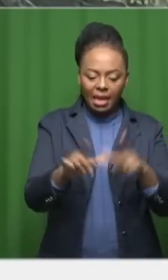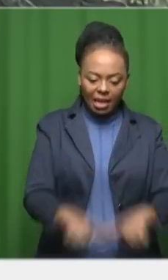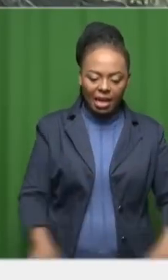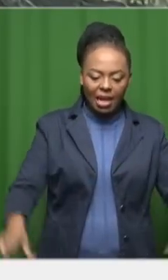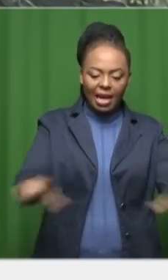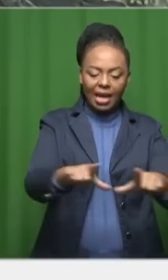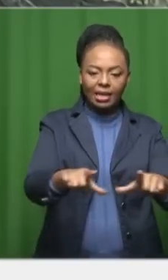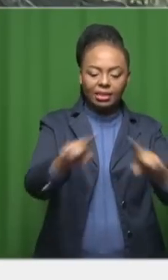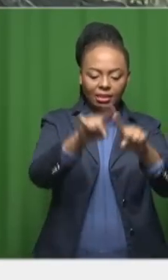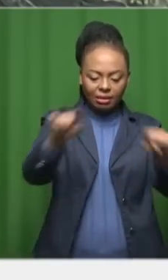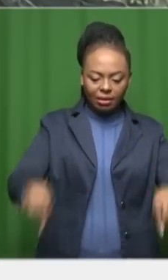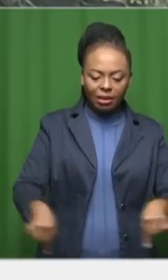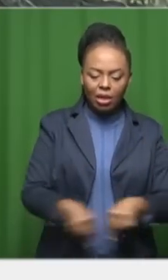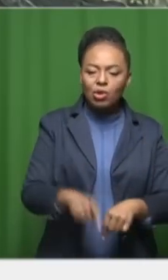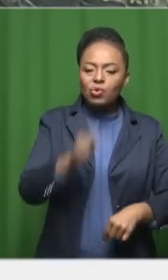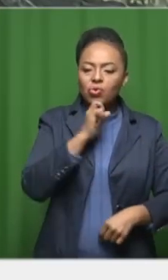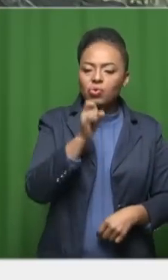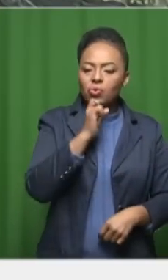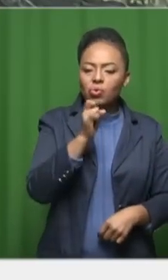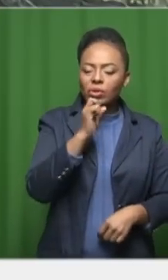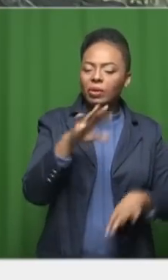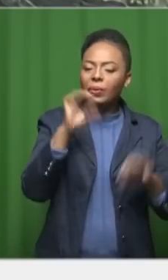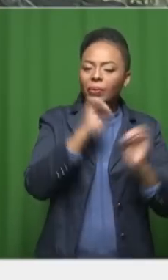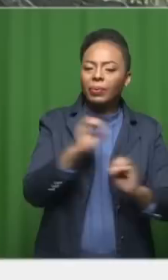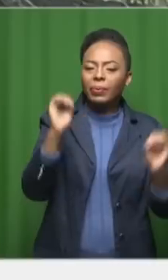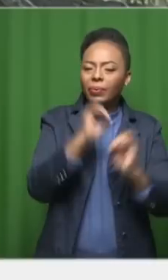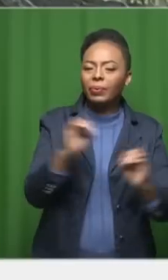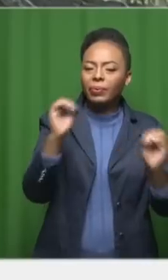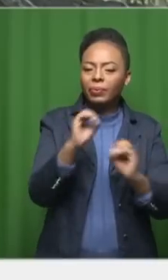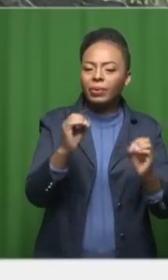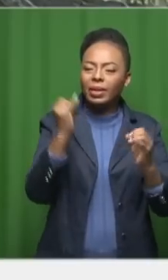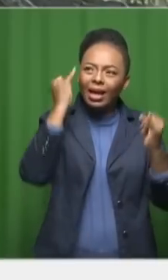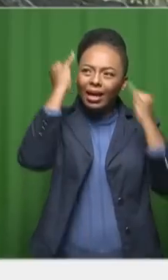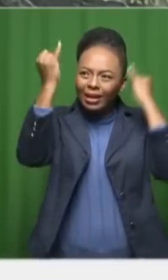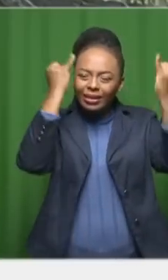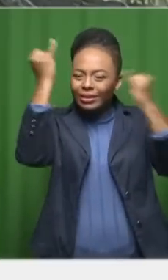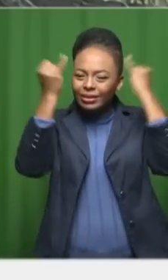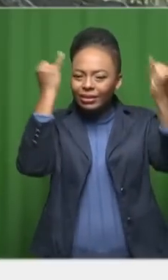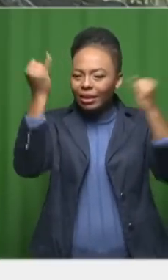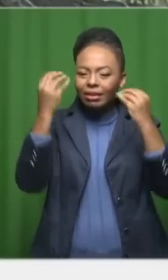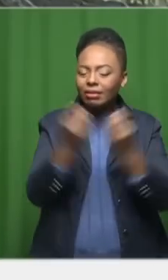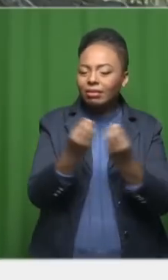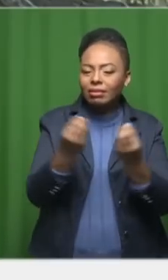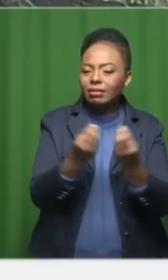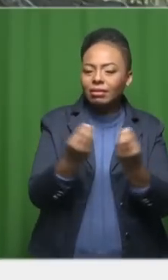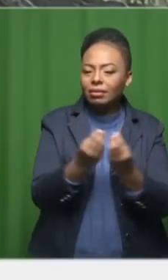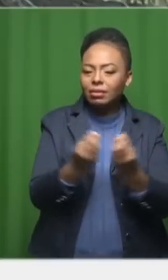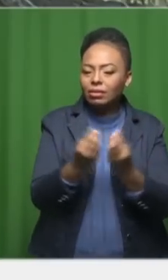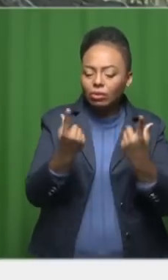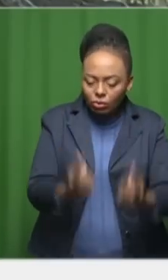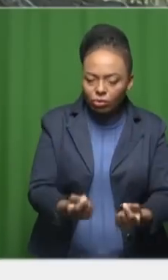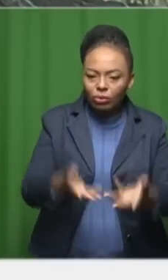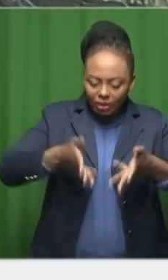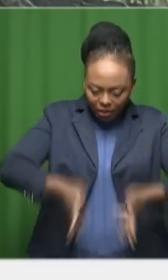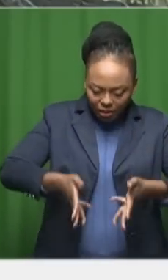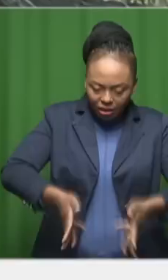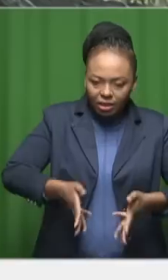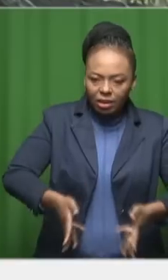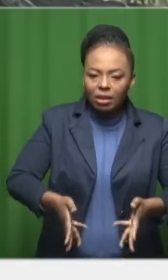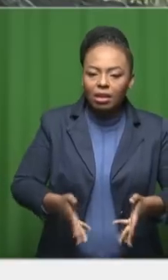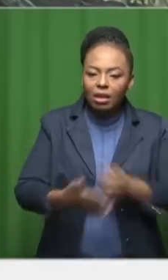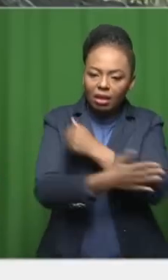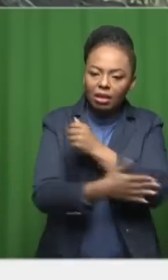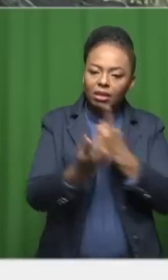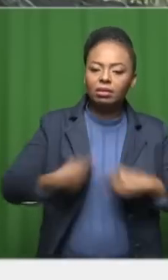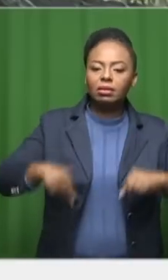in this country, arable land, why aren't we trying to do more in that regard? Or if not,